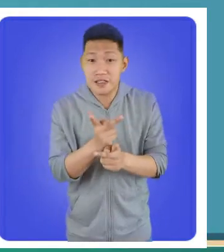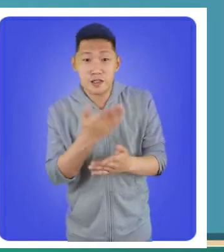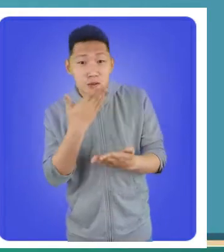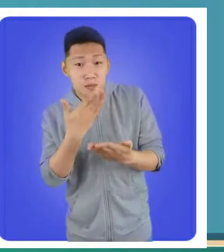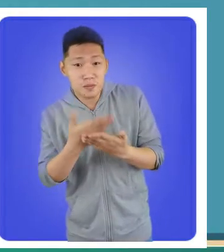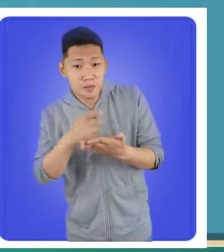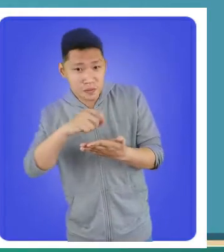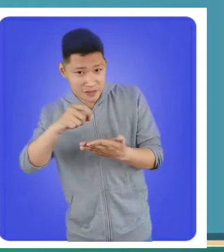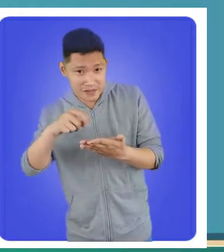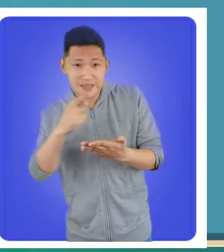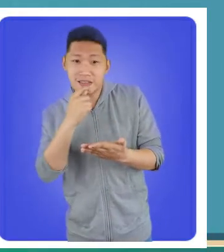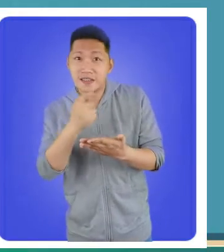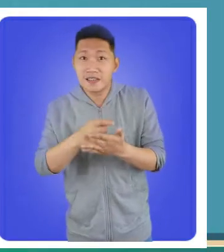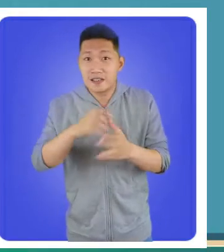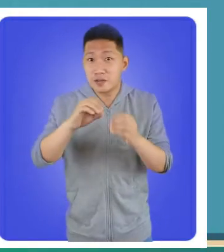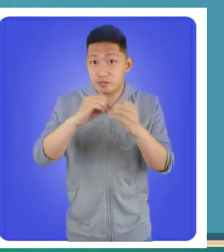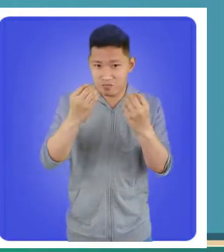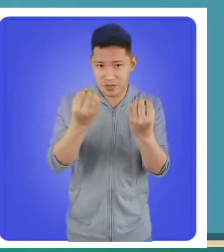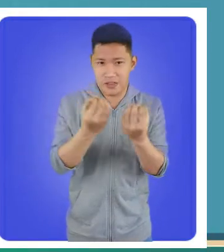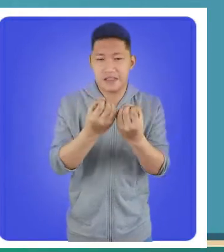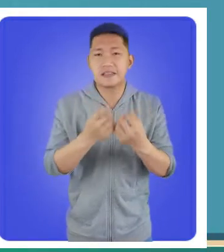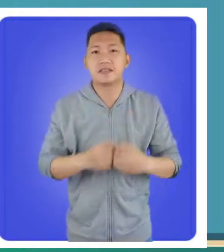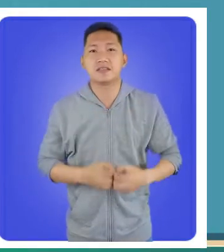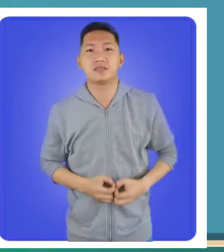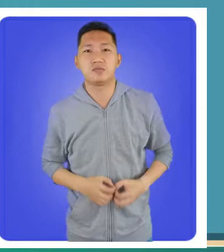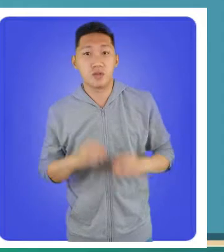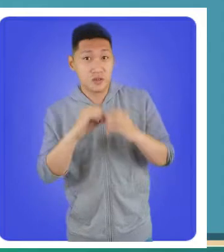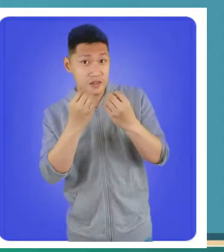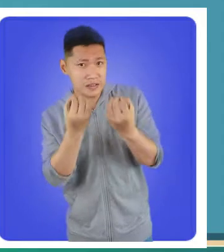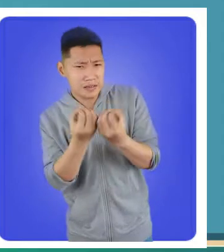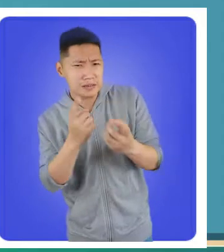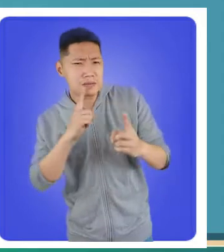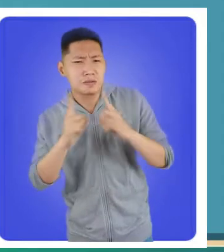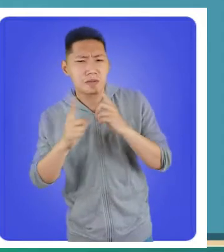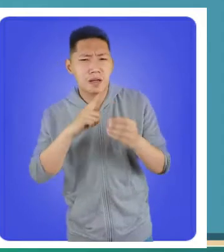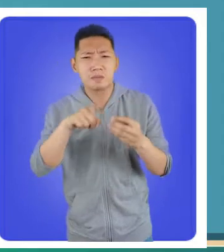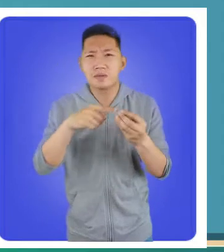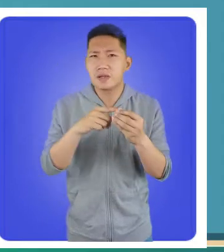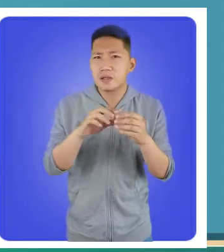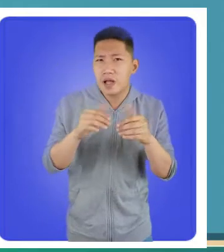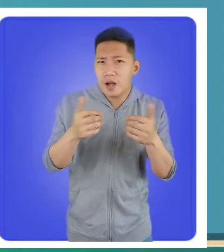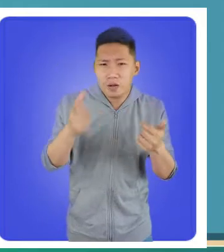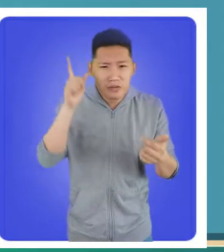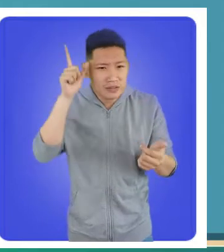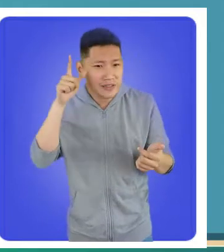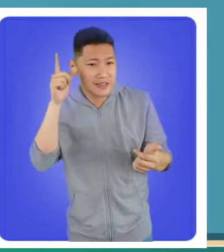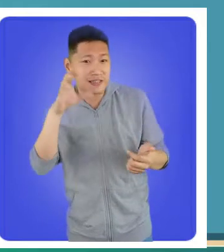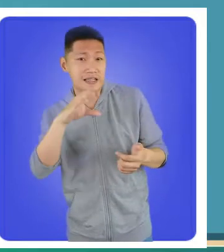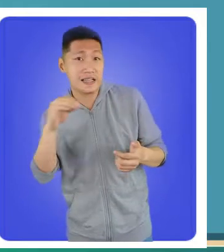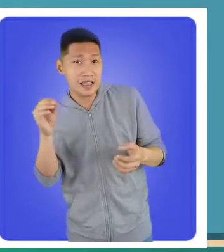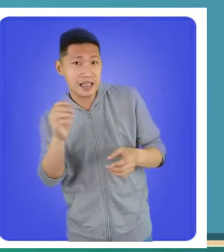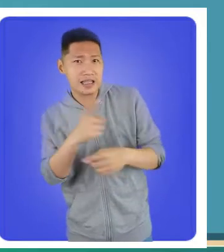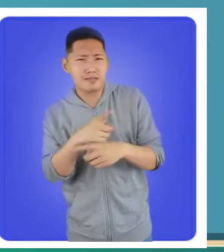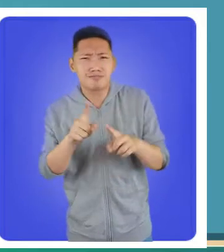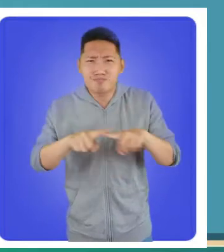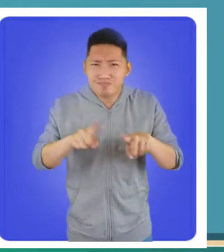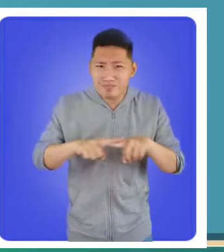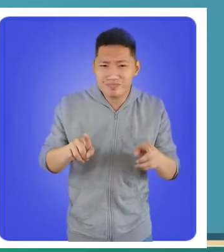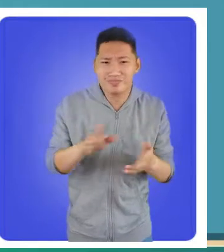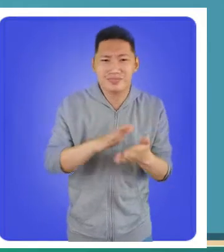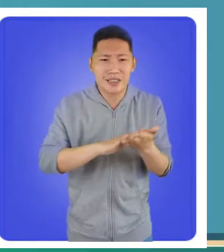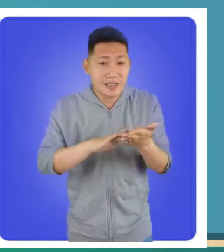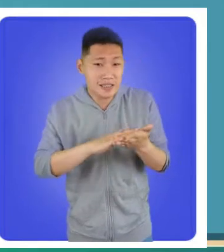of a well-written text is organization. Organization talks about how logical and